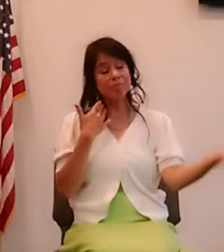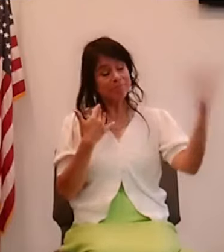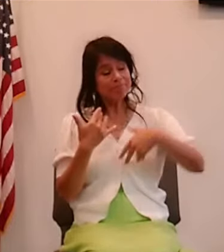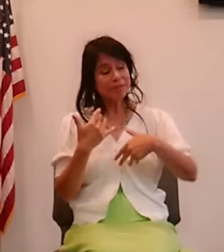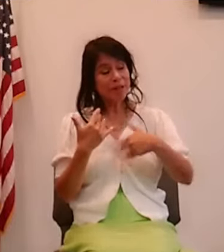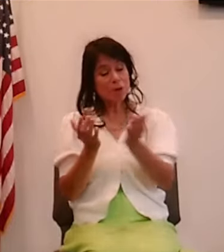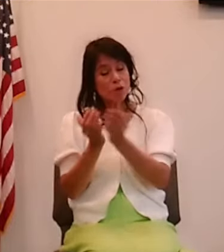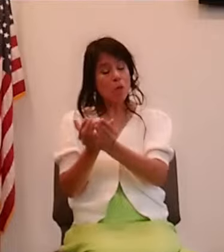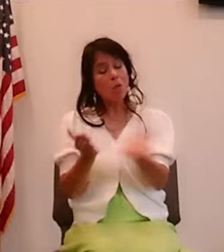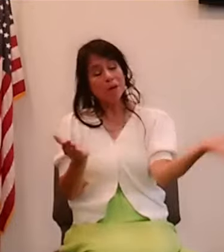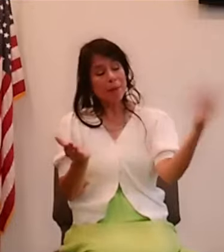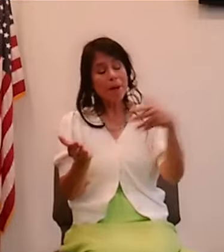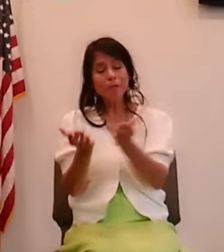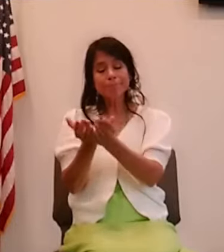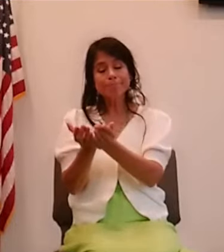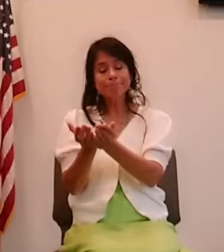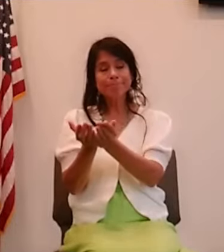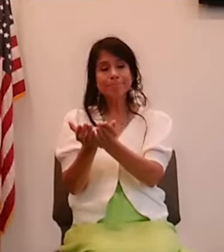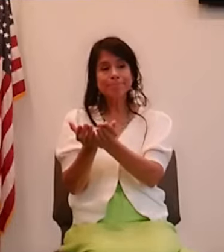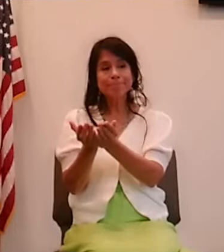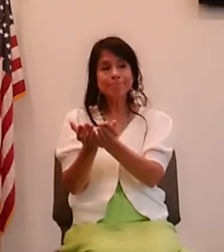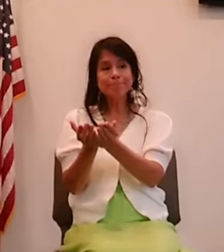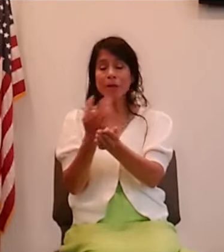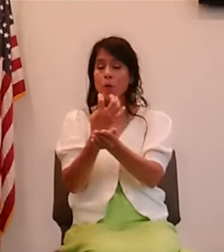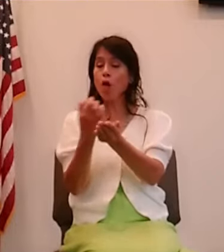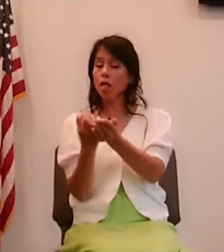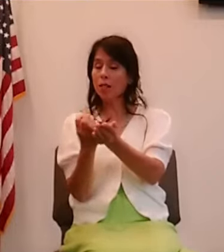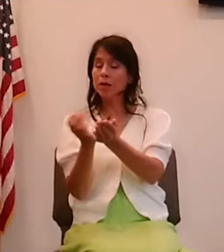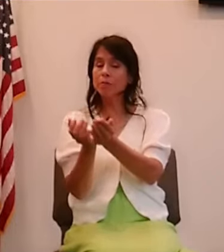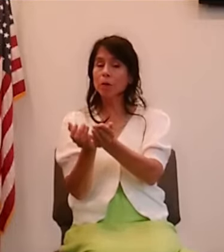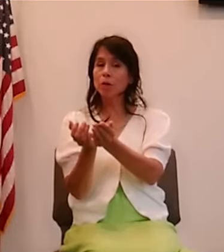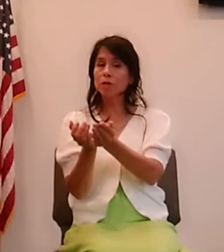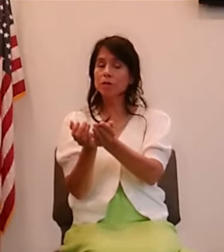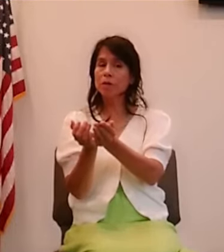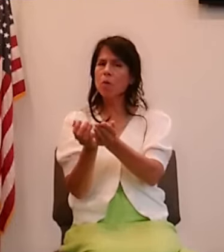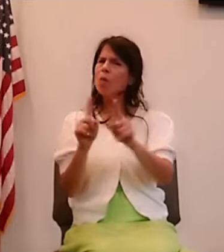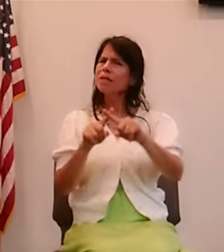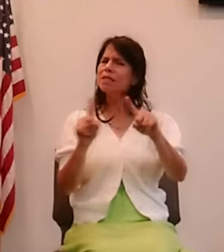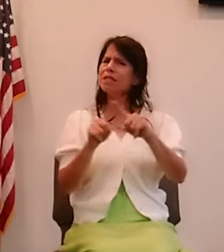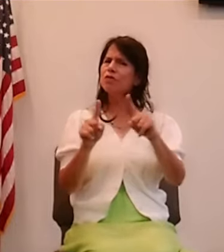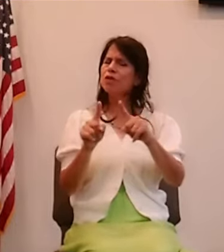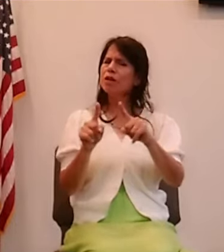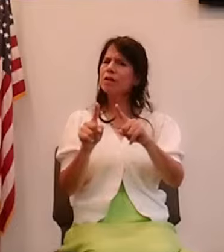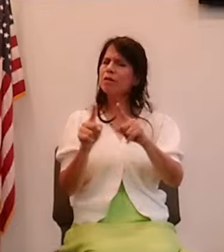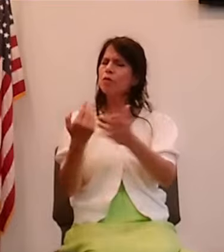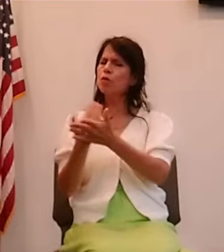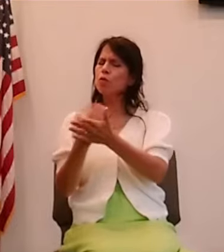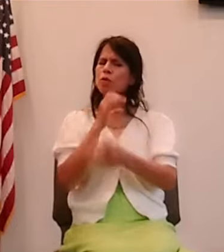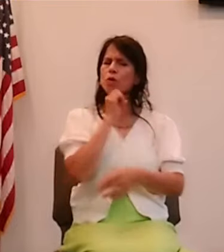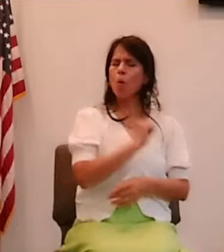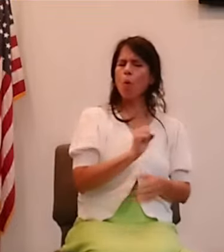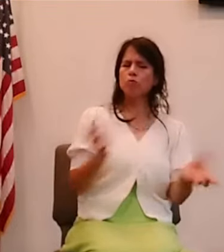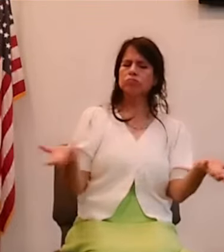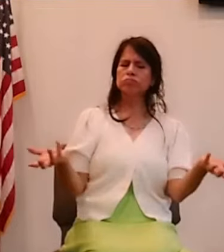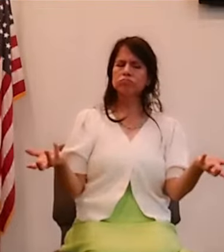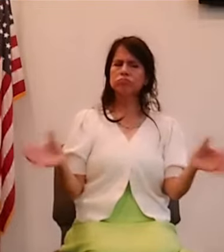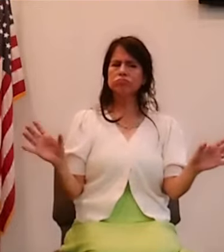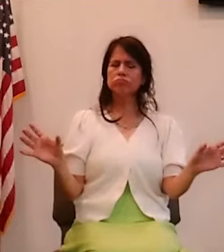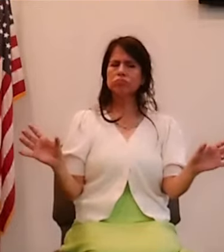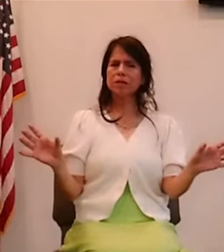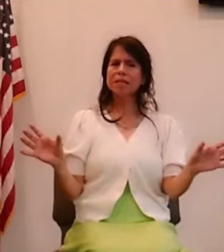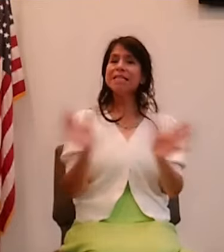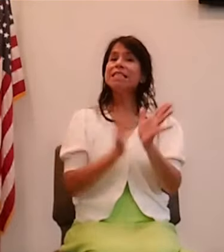boat. And the difference between those passages is very simple. Jesus was in